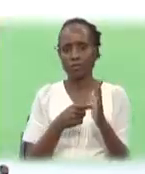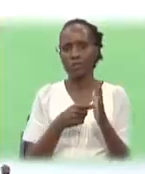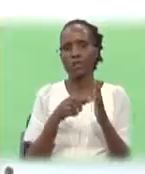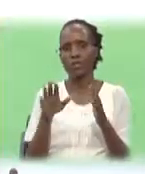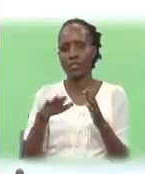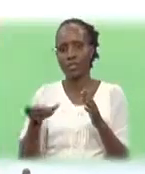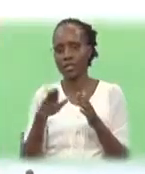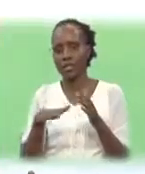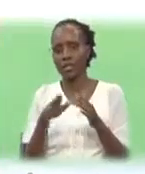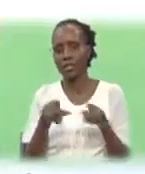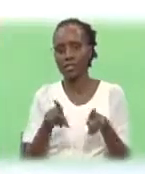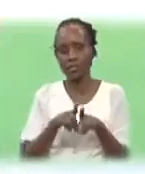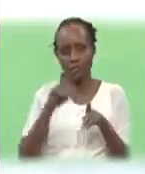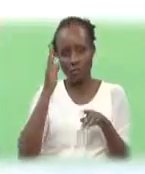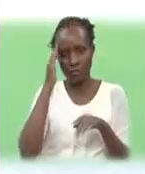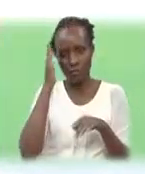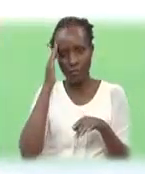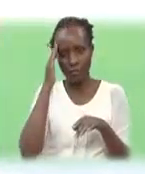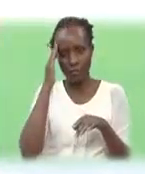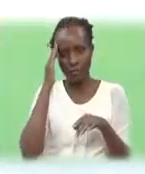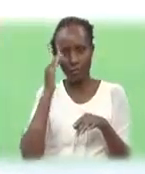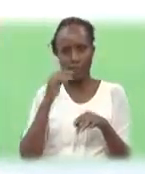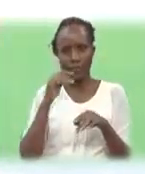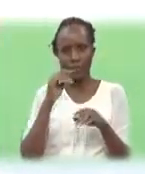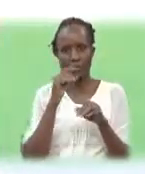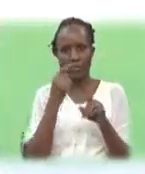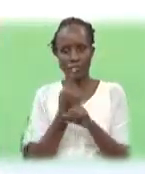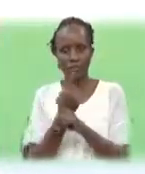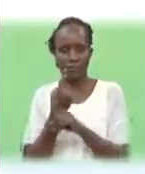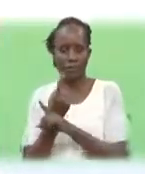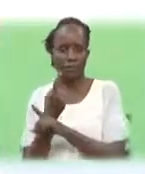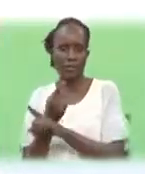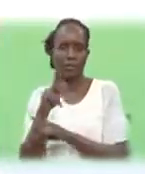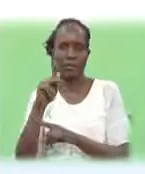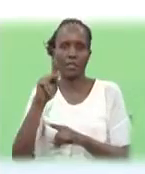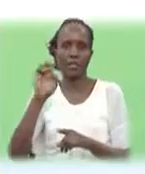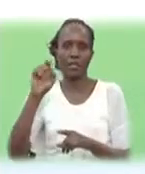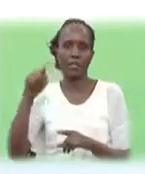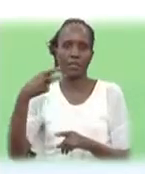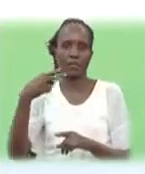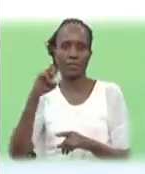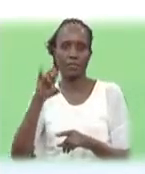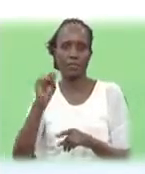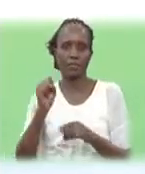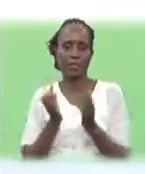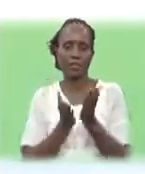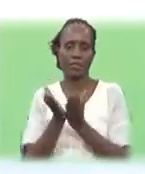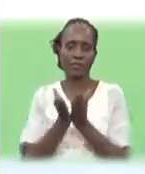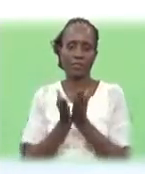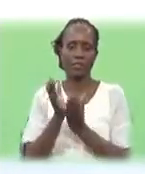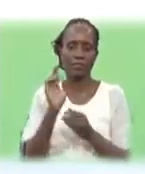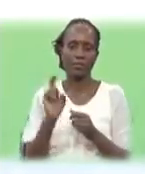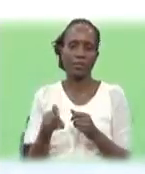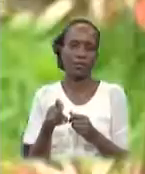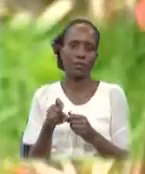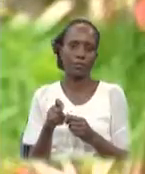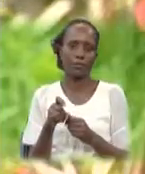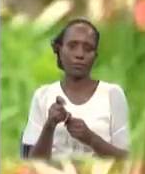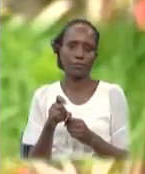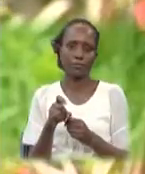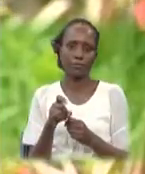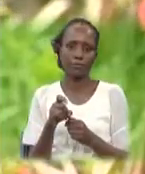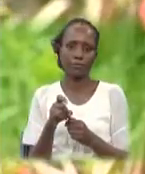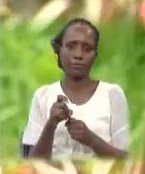the project area, taking cognizance of the stringent Kenya Plant Health Inspectorate Services requirements.